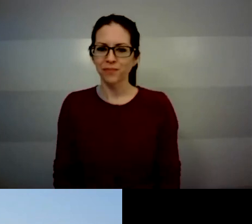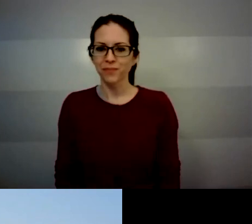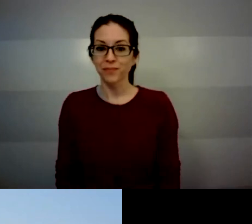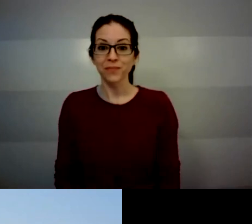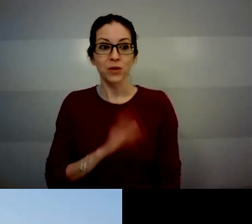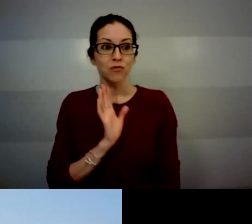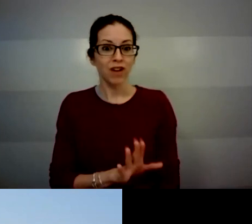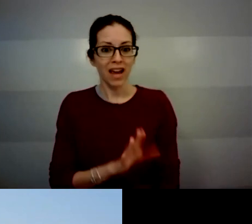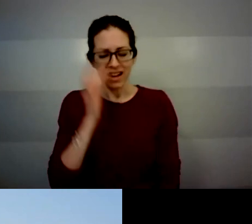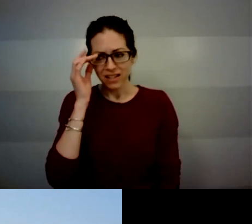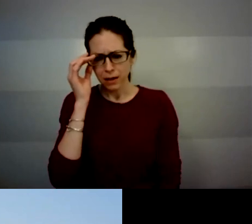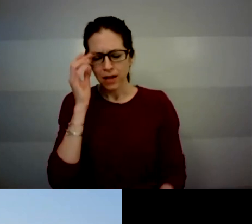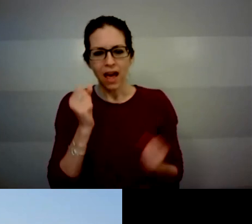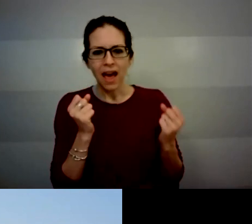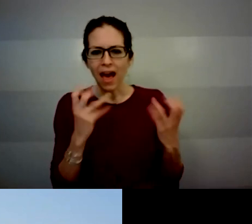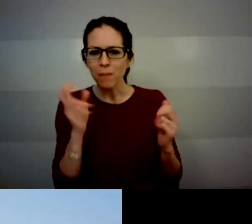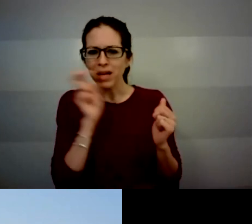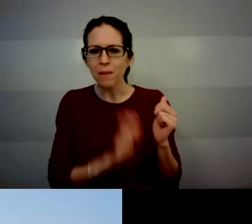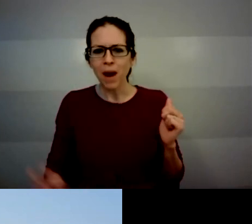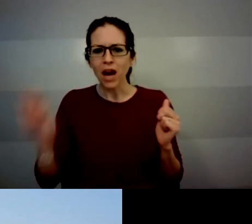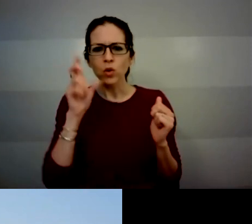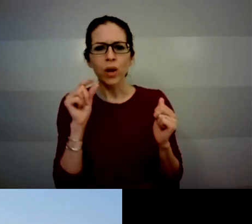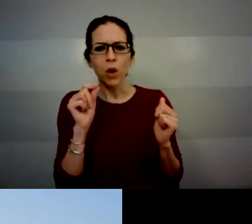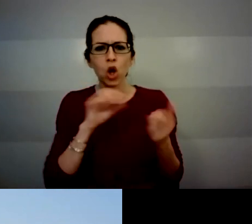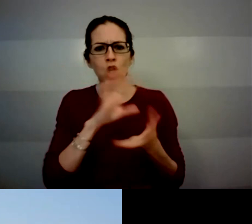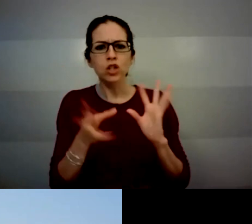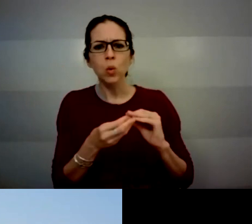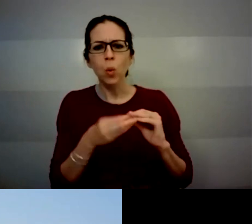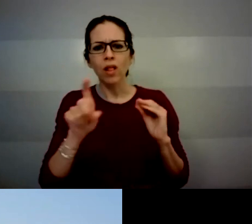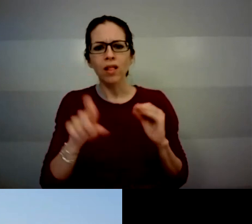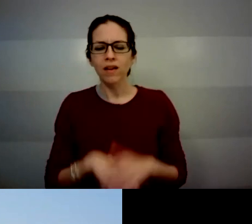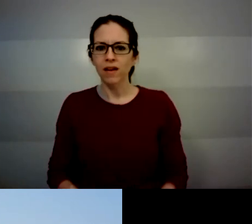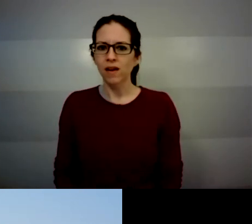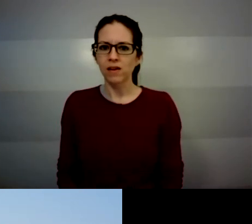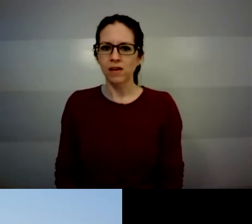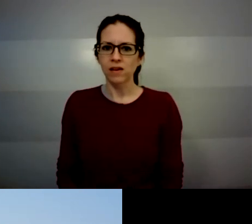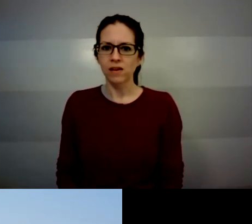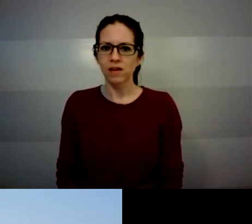Great. About how many migratory bird species are there in total?